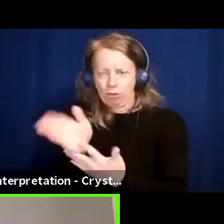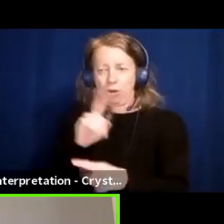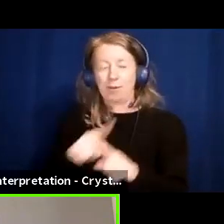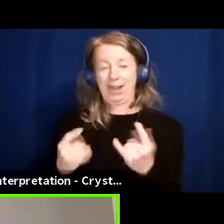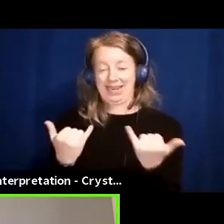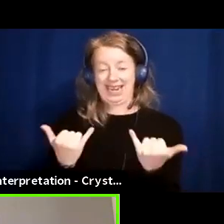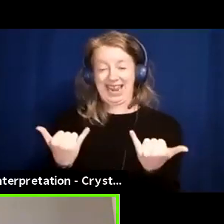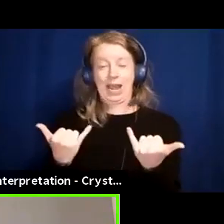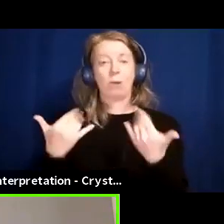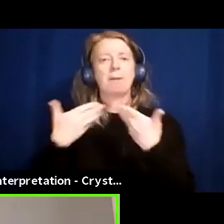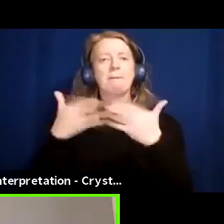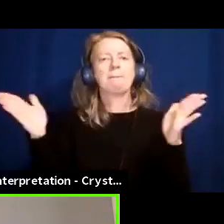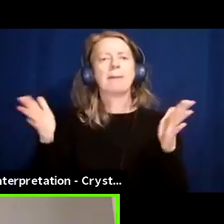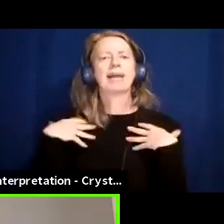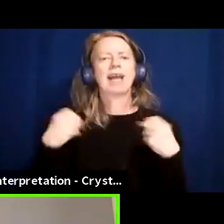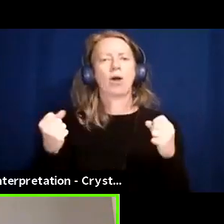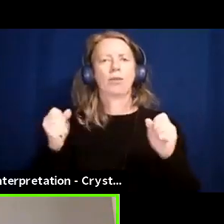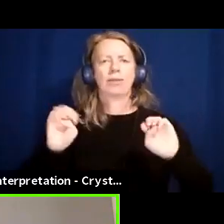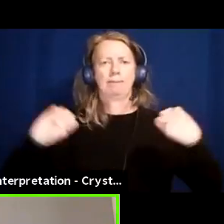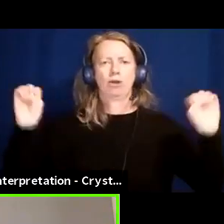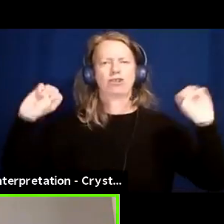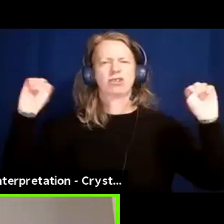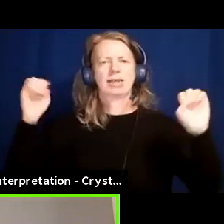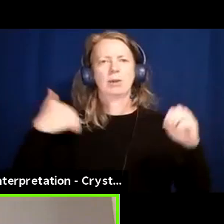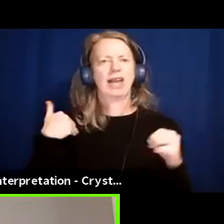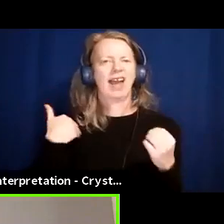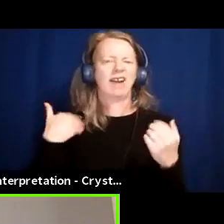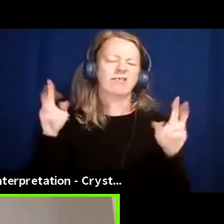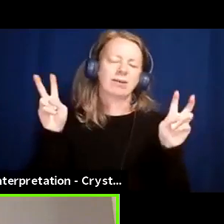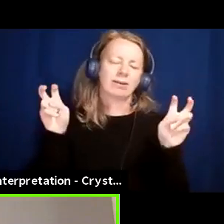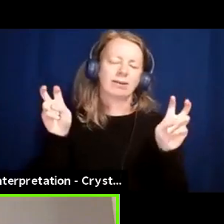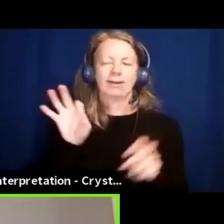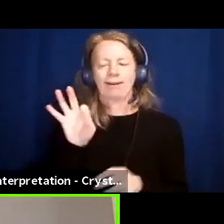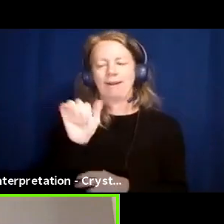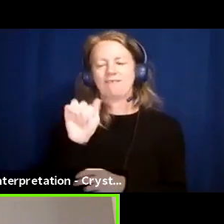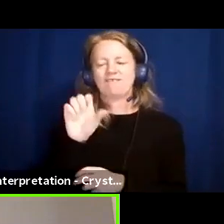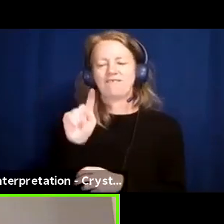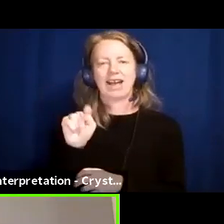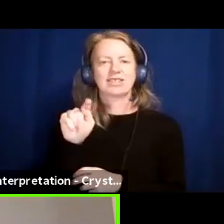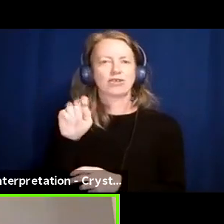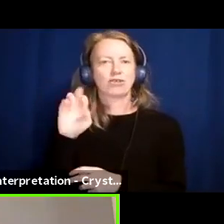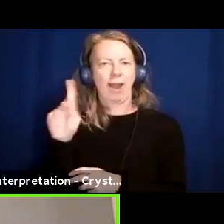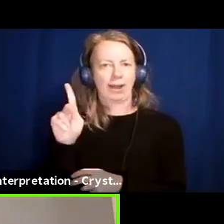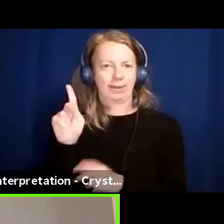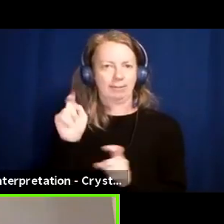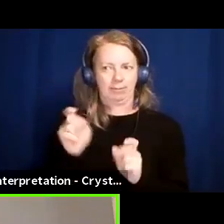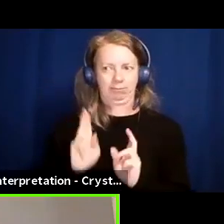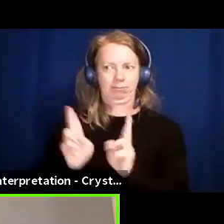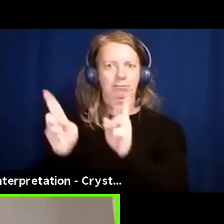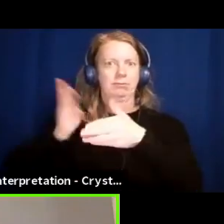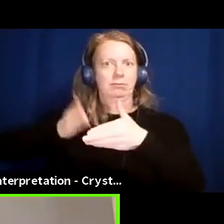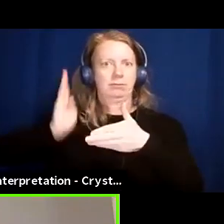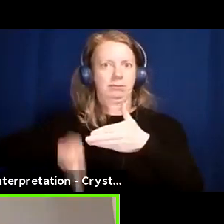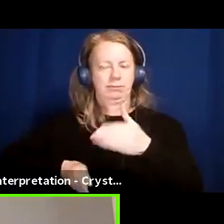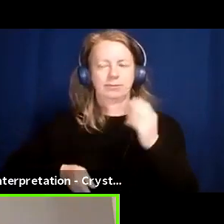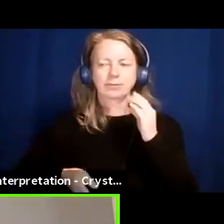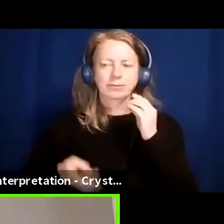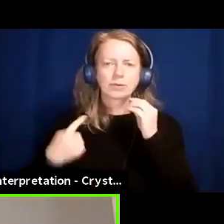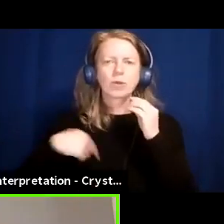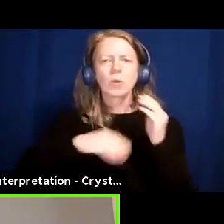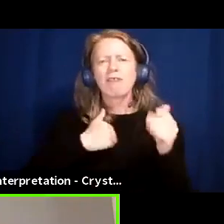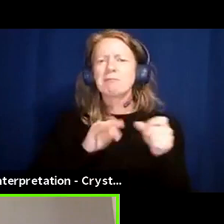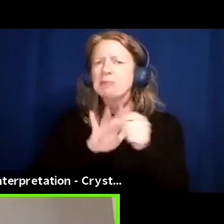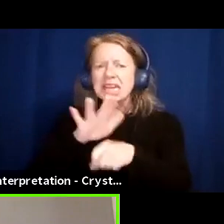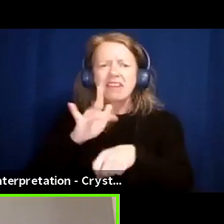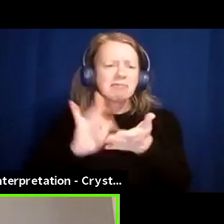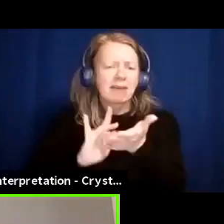something called a fast track. It's like, we have enough medications for high blood pressure right now. So if you've got an